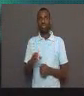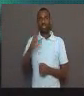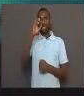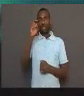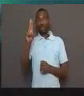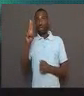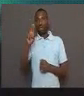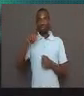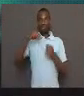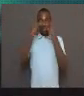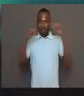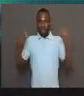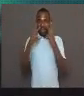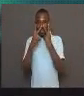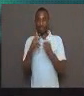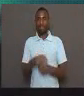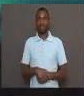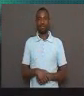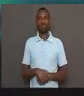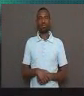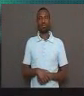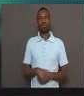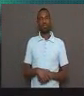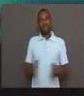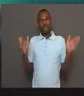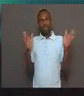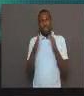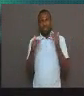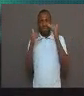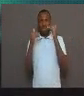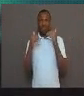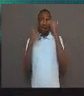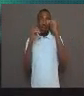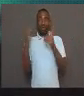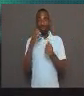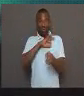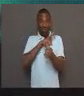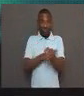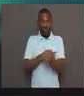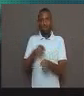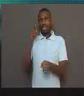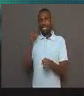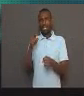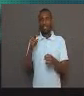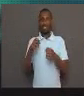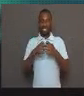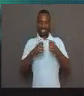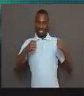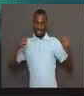If we wish to measure the specific amount of force needed to extend